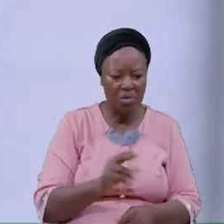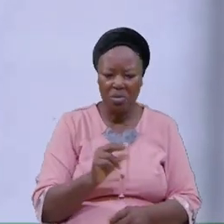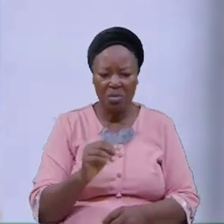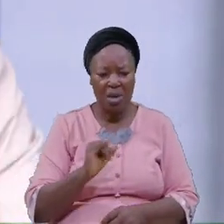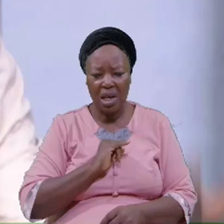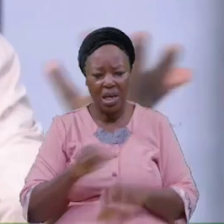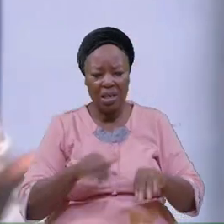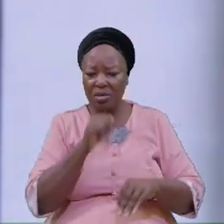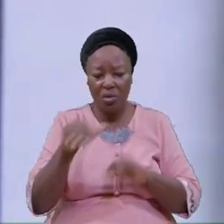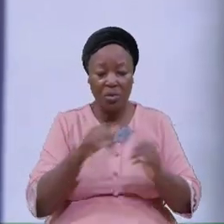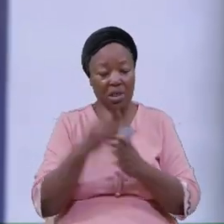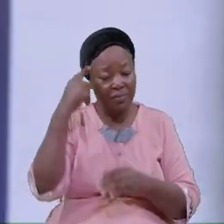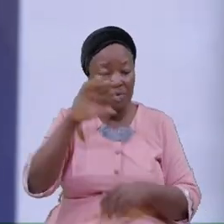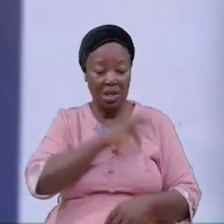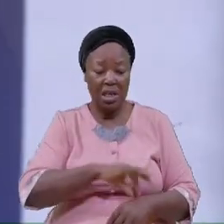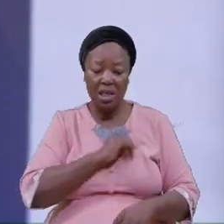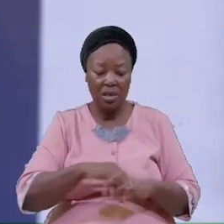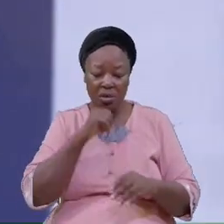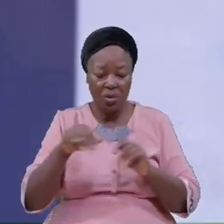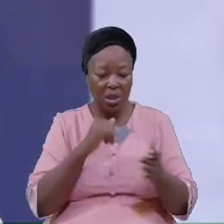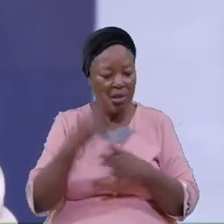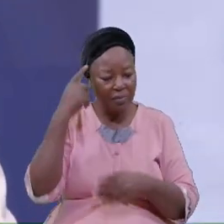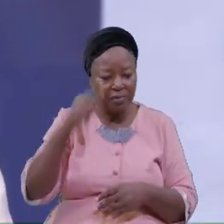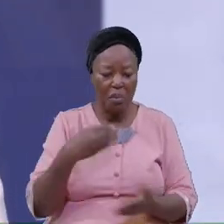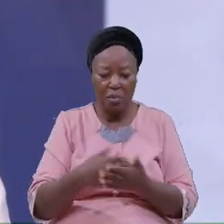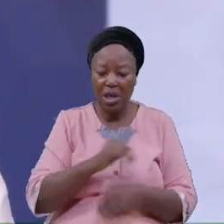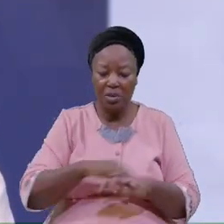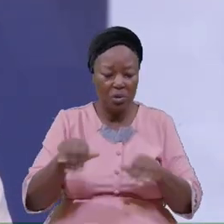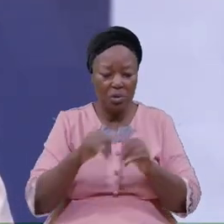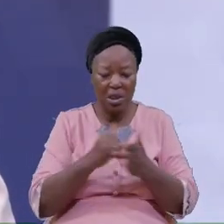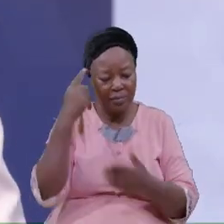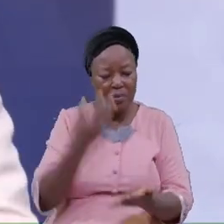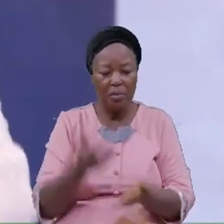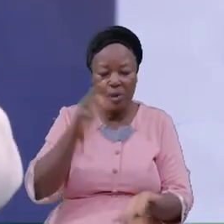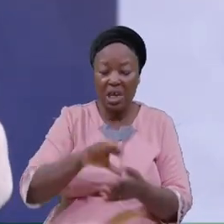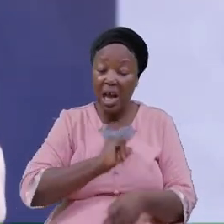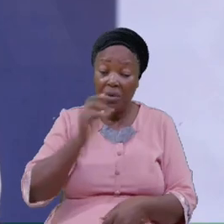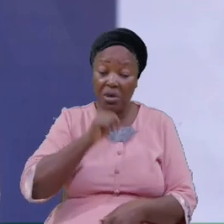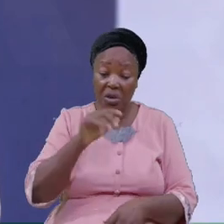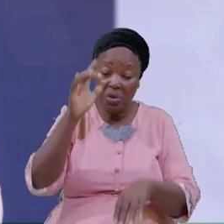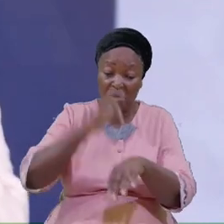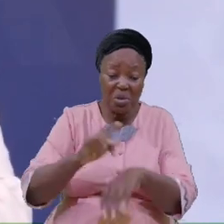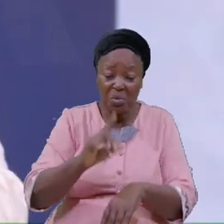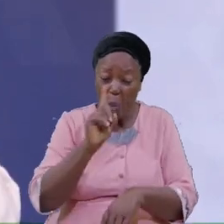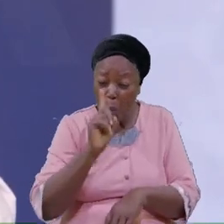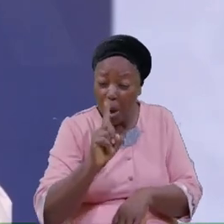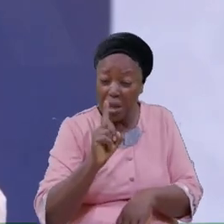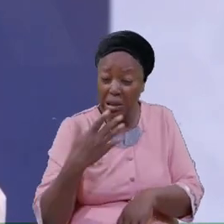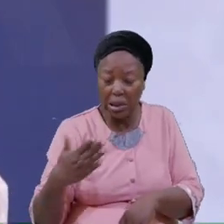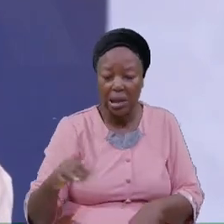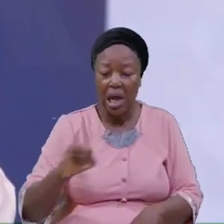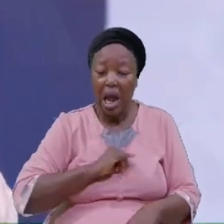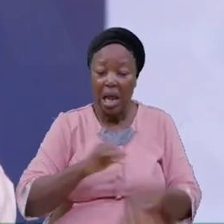money. I didn't do it for wealth. I will not touch a shoulder shirt. I did it because